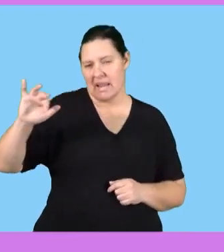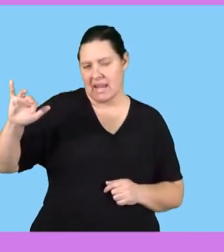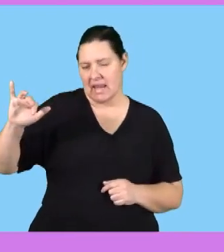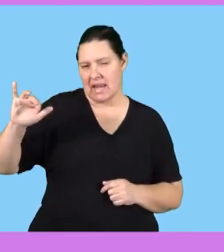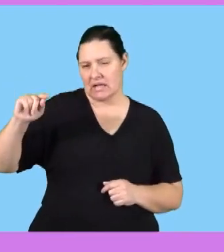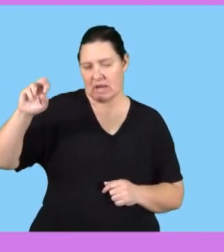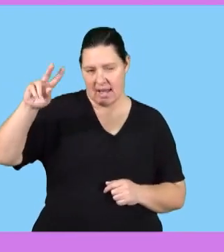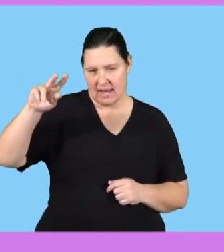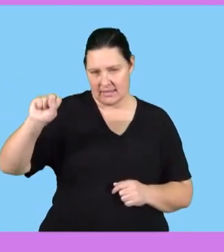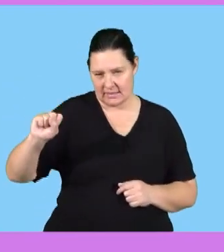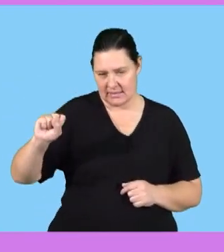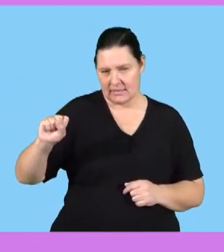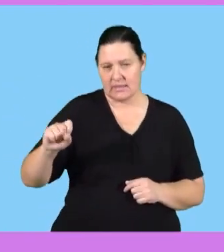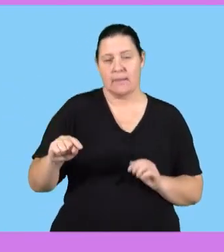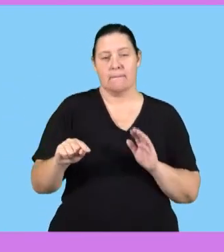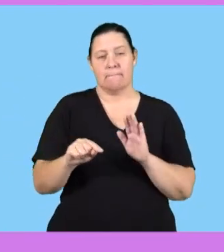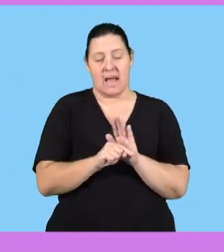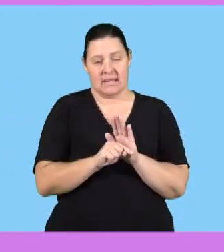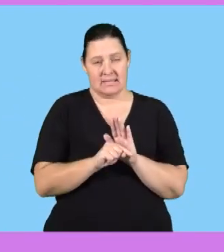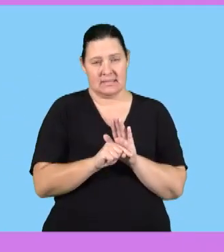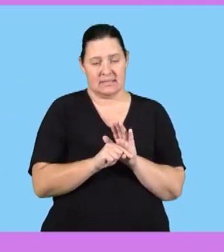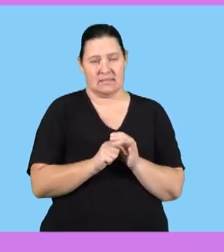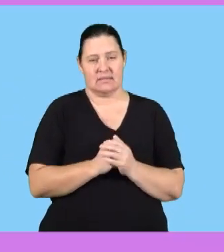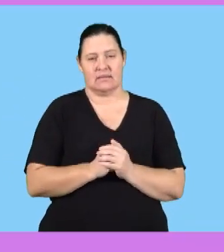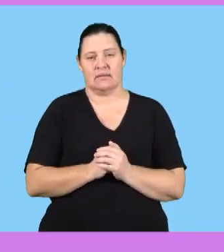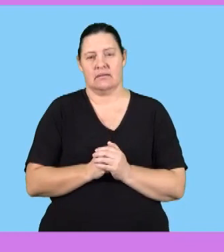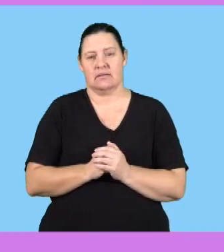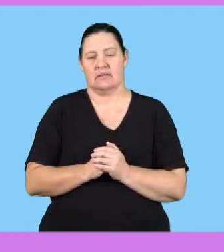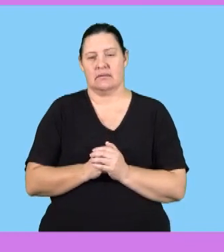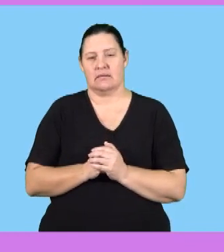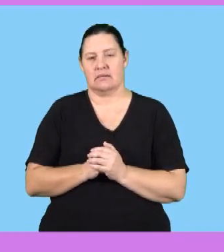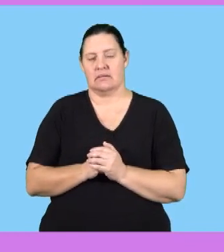of tons, right, of crude oil, minus here.